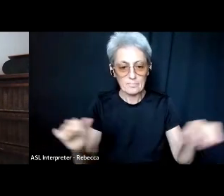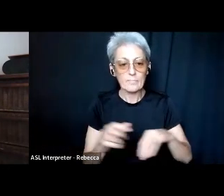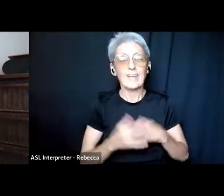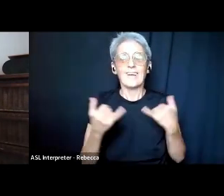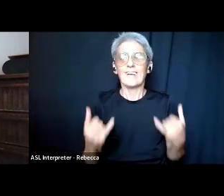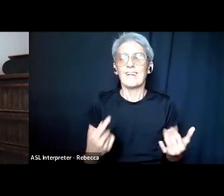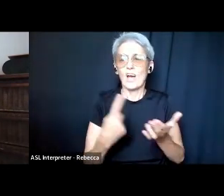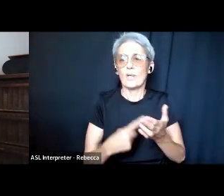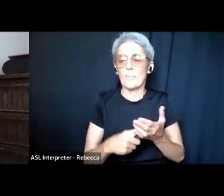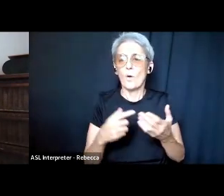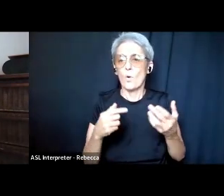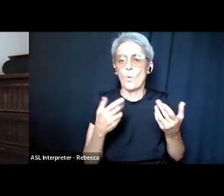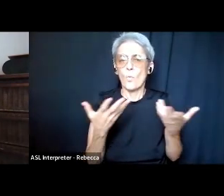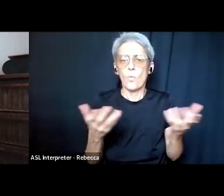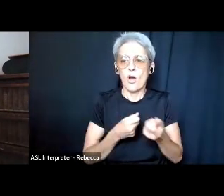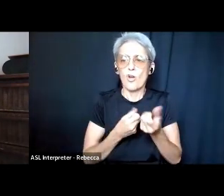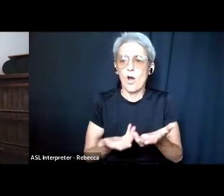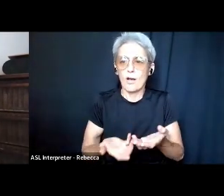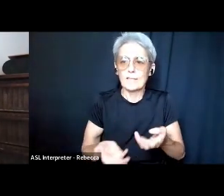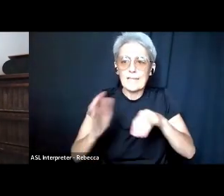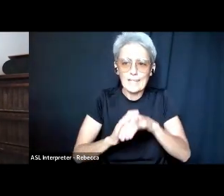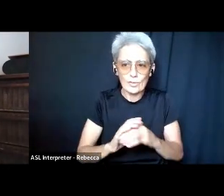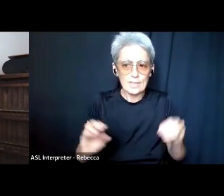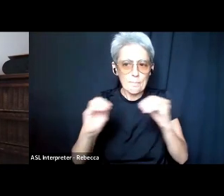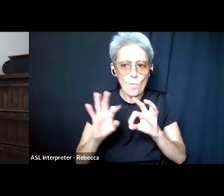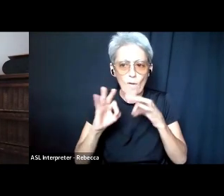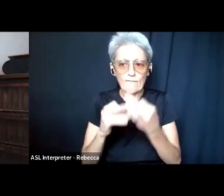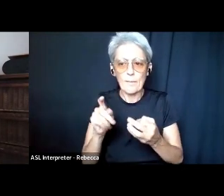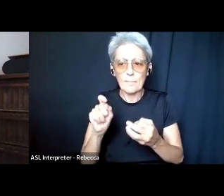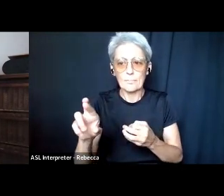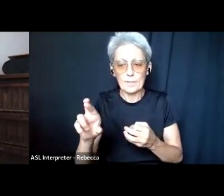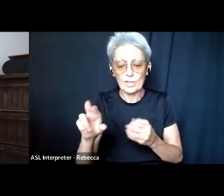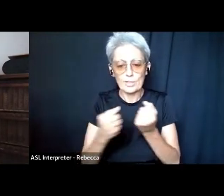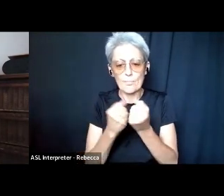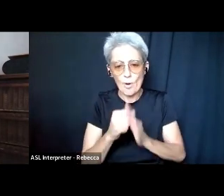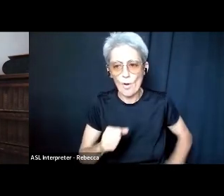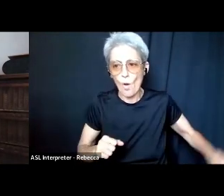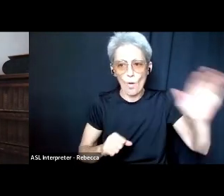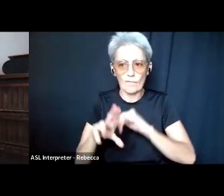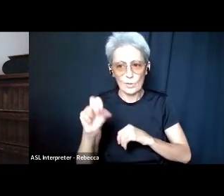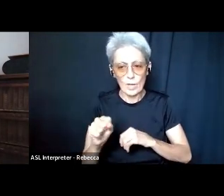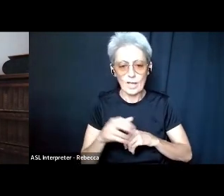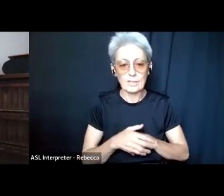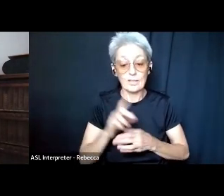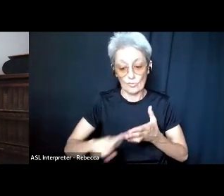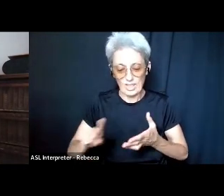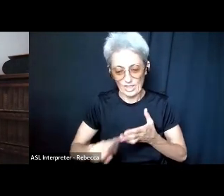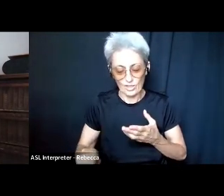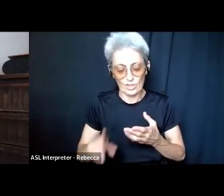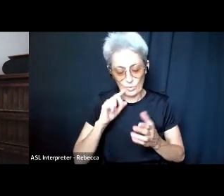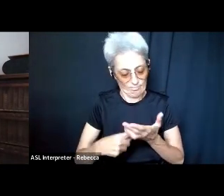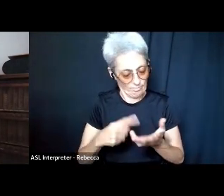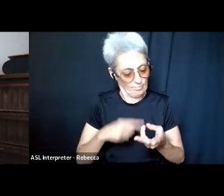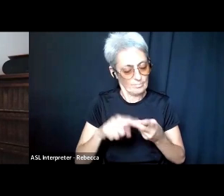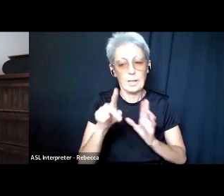driving the increase in family peer support across the country. I'm going to talk about research, as I said, some policy initiatives, a little bit